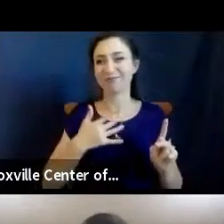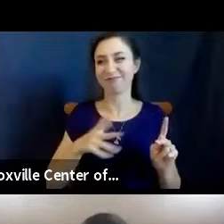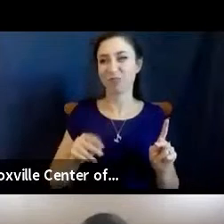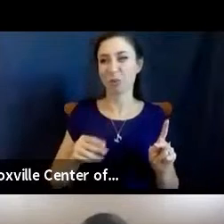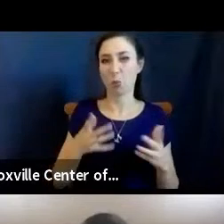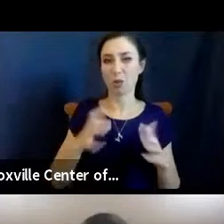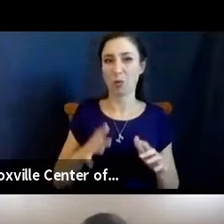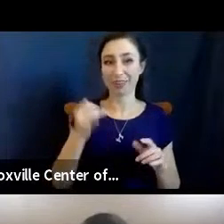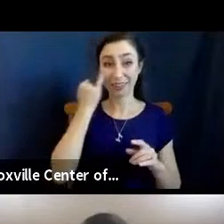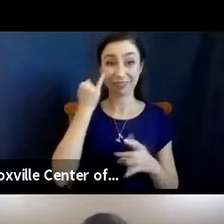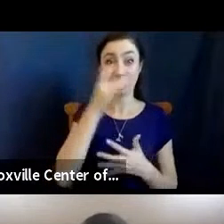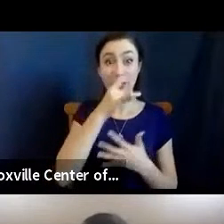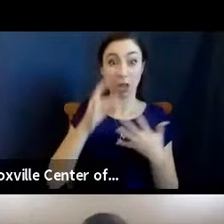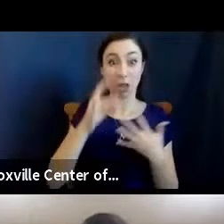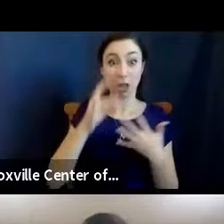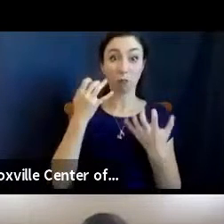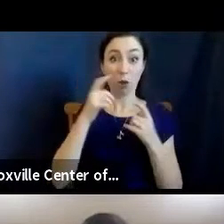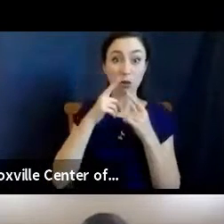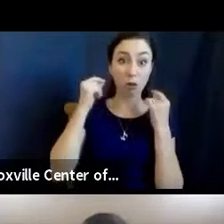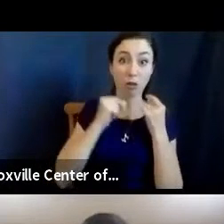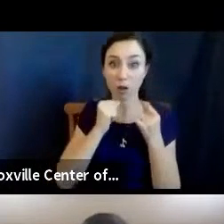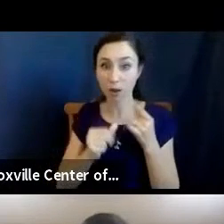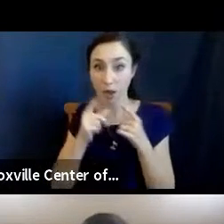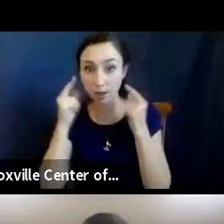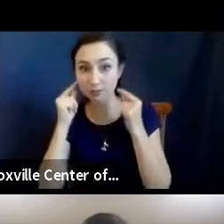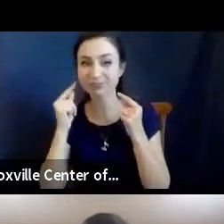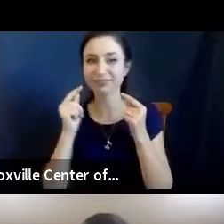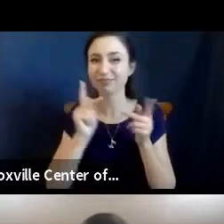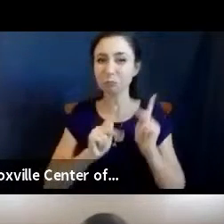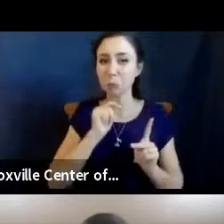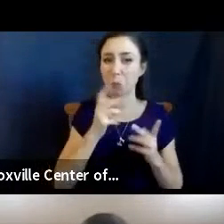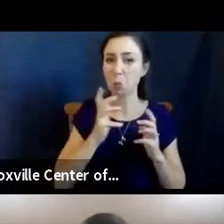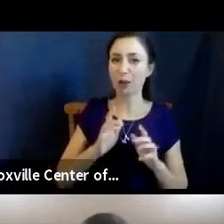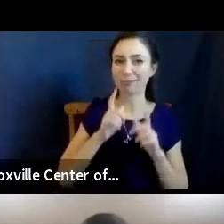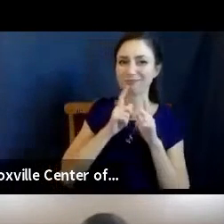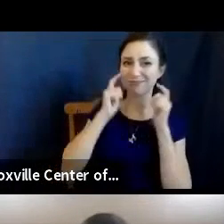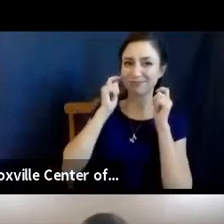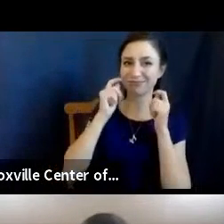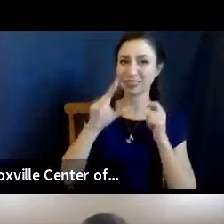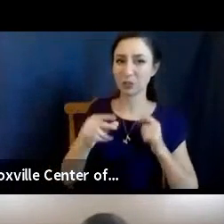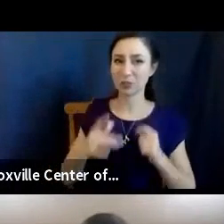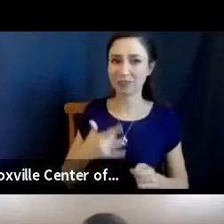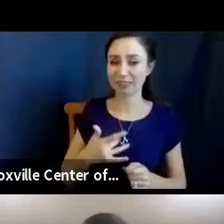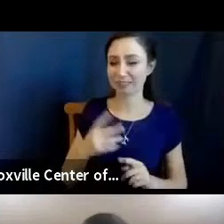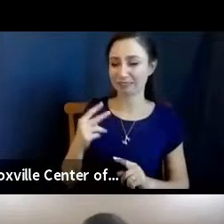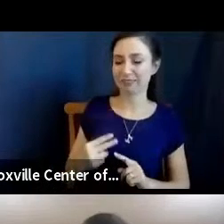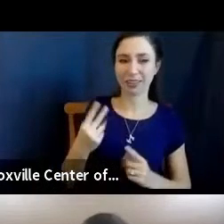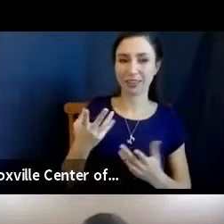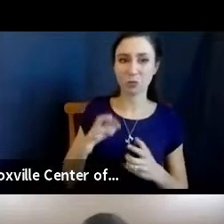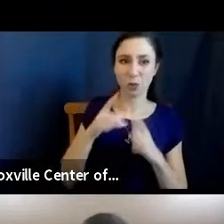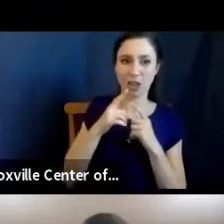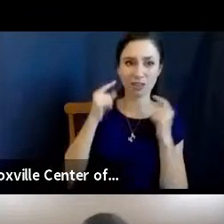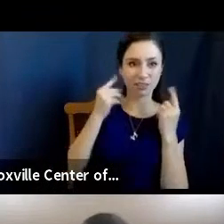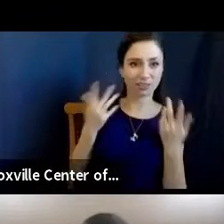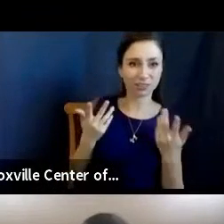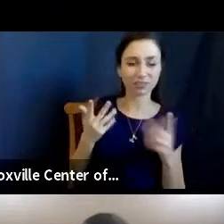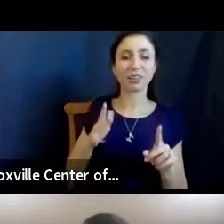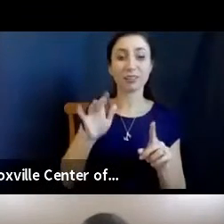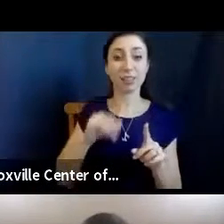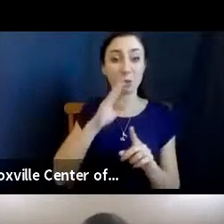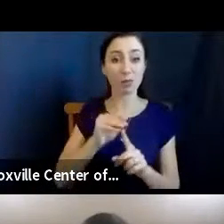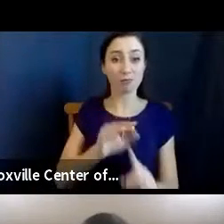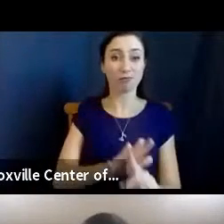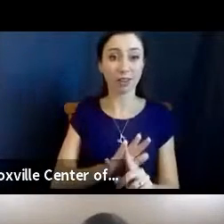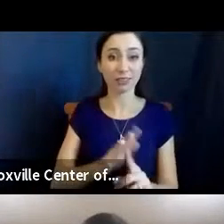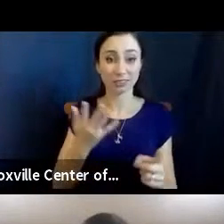mask use than what we'd otherwise see based upon individuals' preferences alone. That will affect infection dynamics and